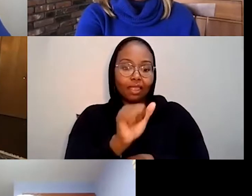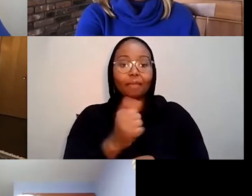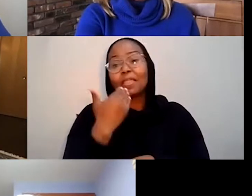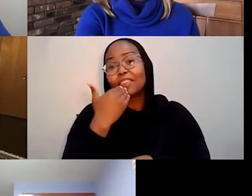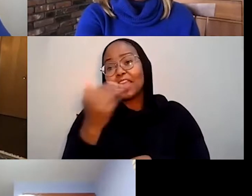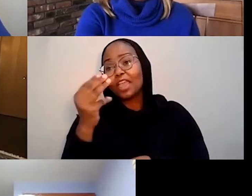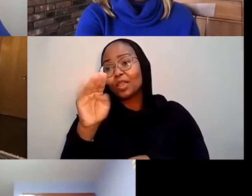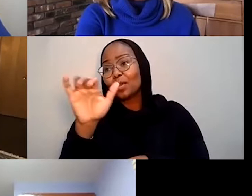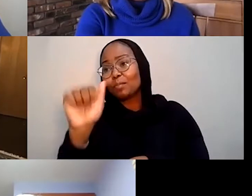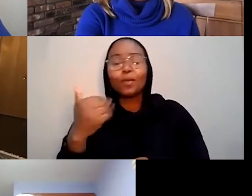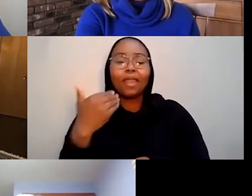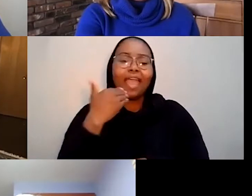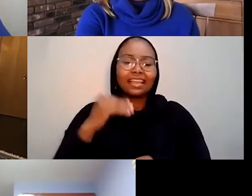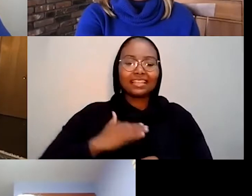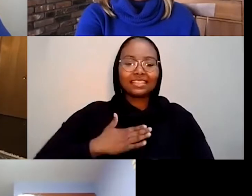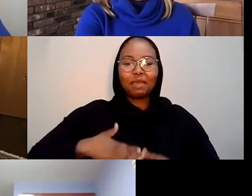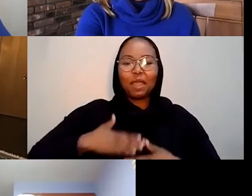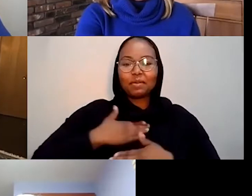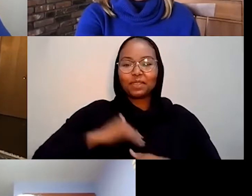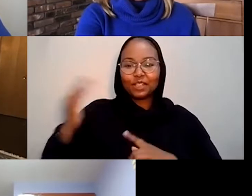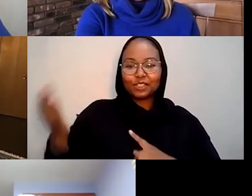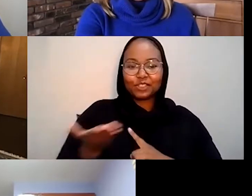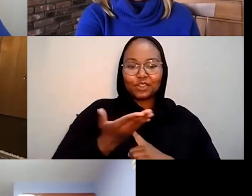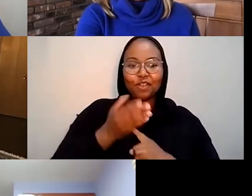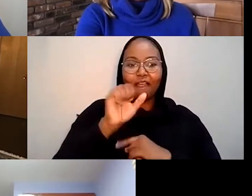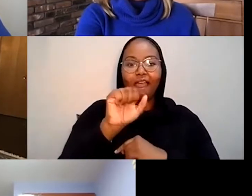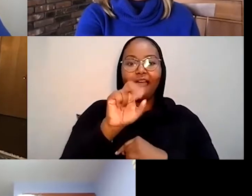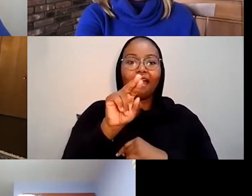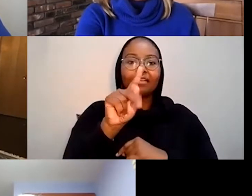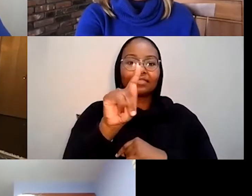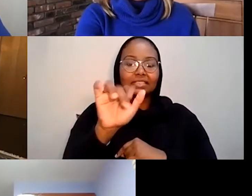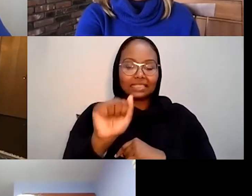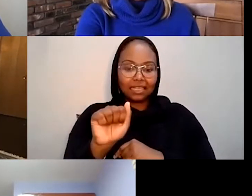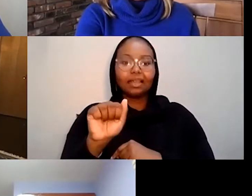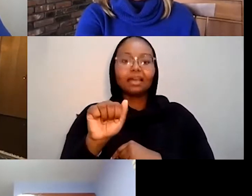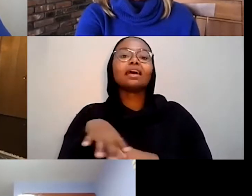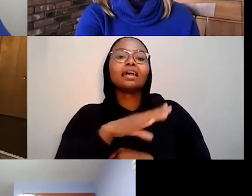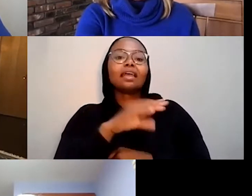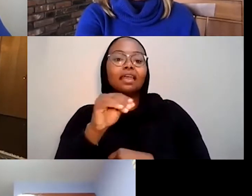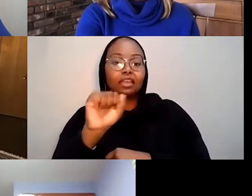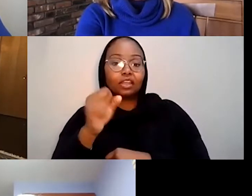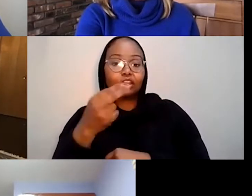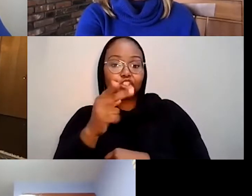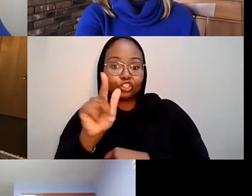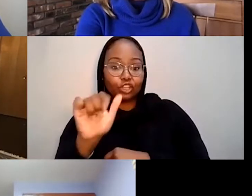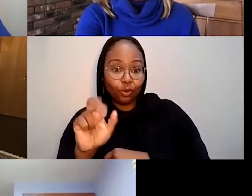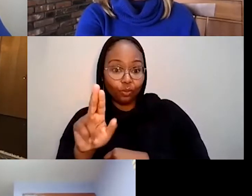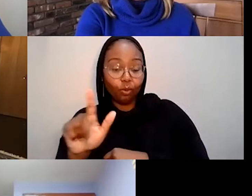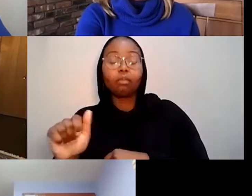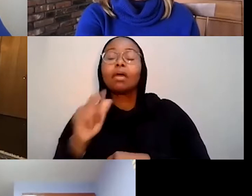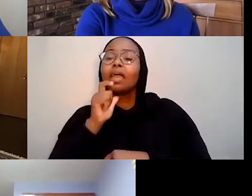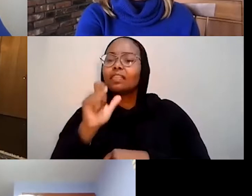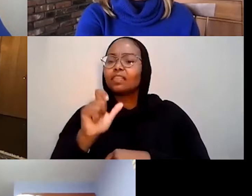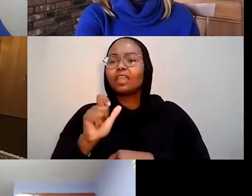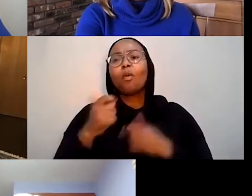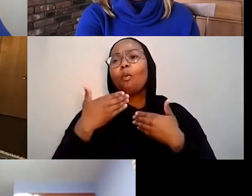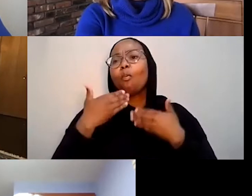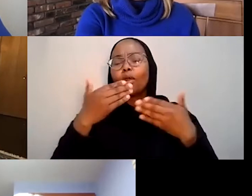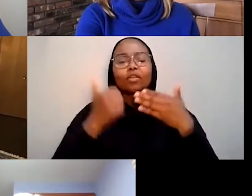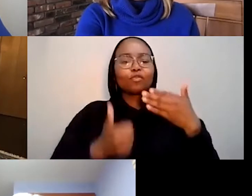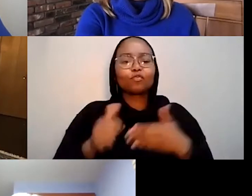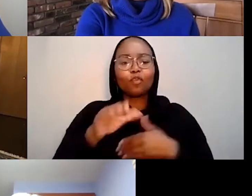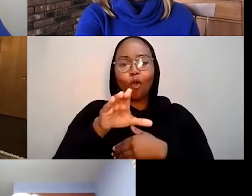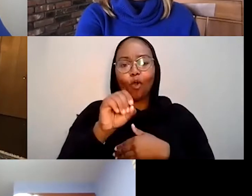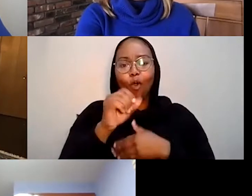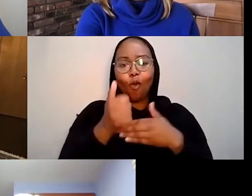is my pleasure to introduce Atia Aftab and Cheryl Olitsky, the co-founders of our wonderful organization. And